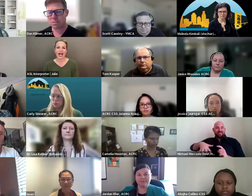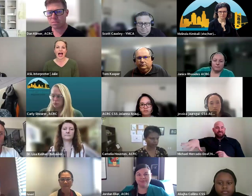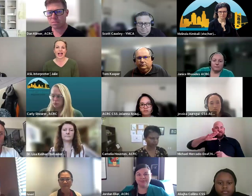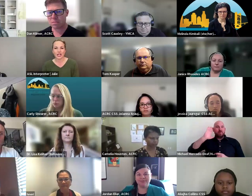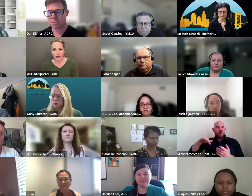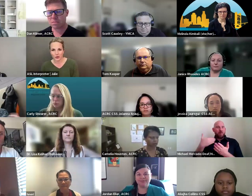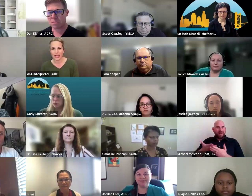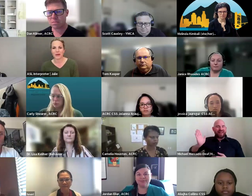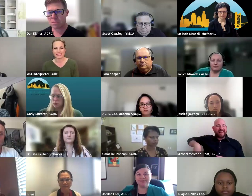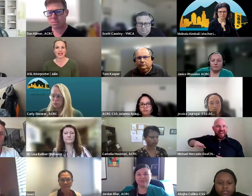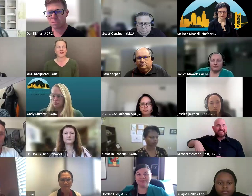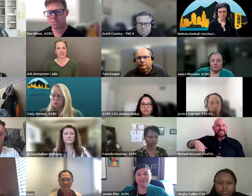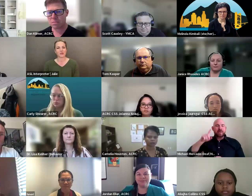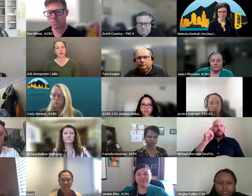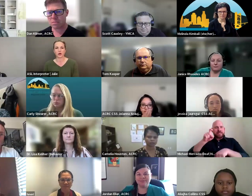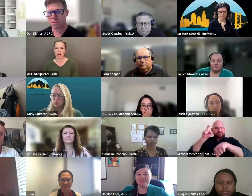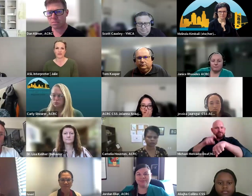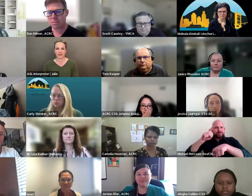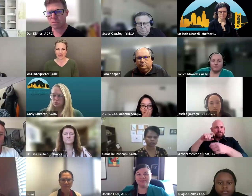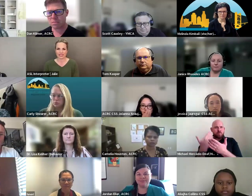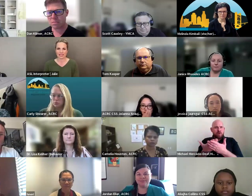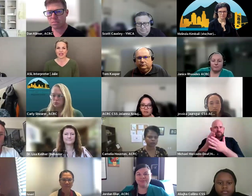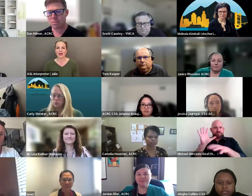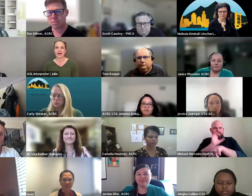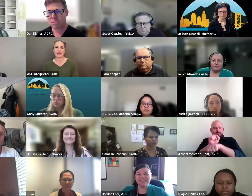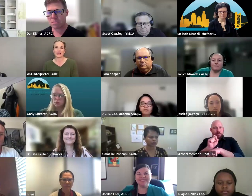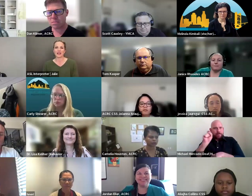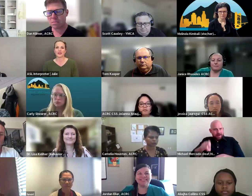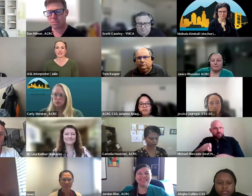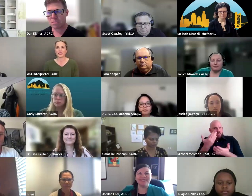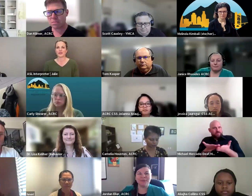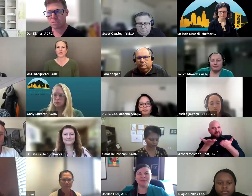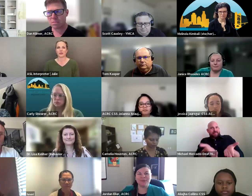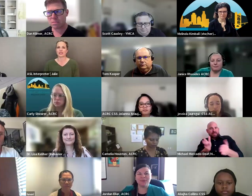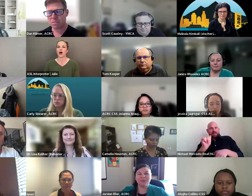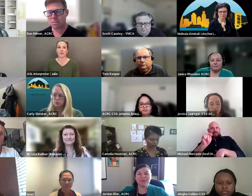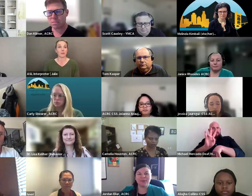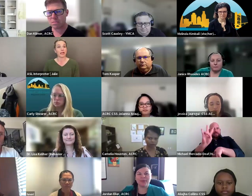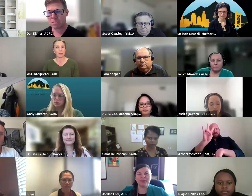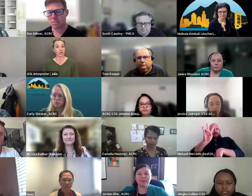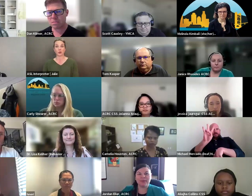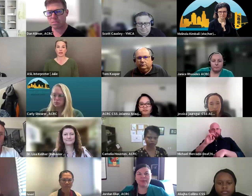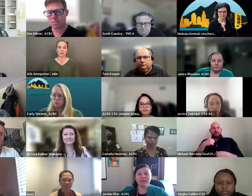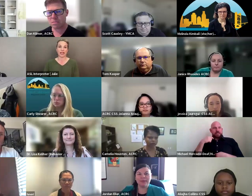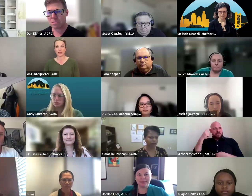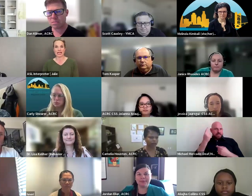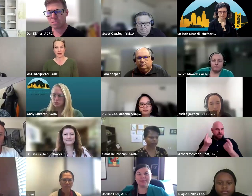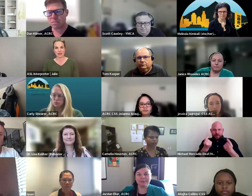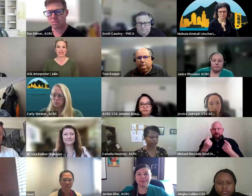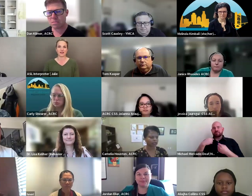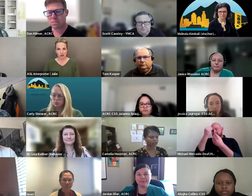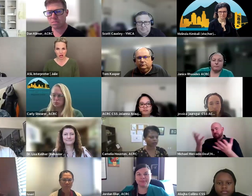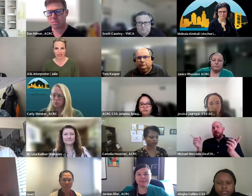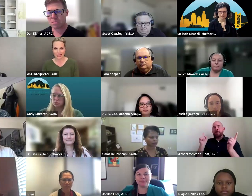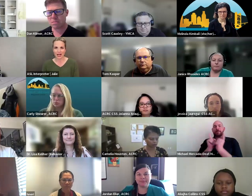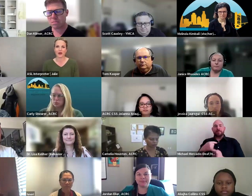7:00. I knew that my deaf friends would arrive late, but this restaurant was all about being punctual and being on time